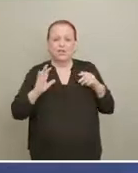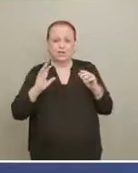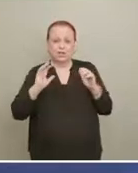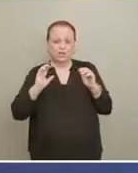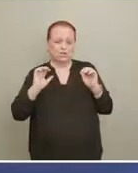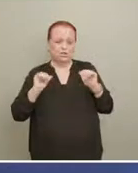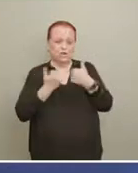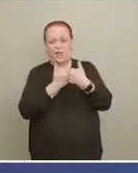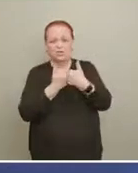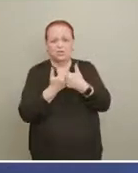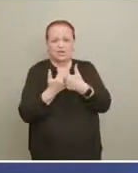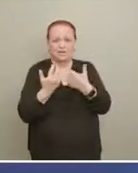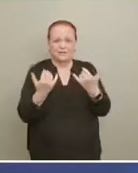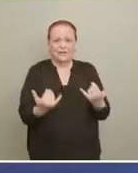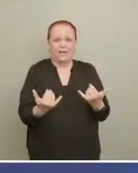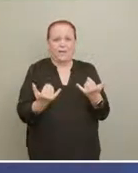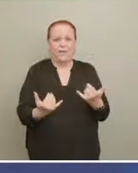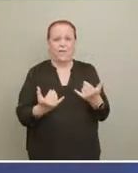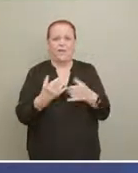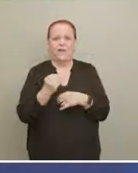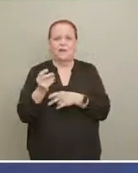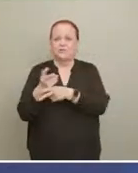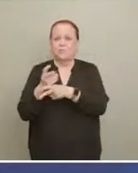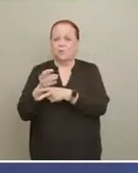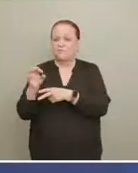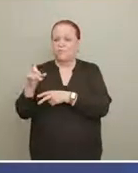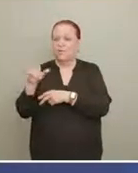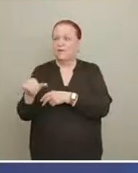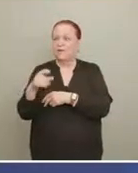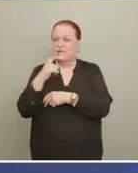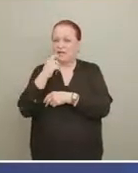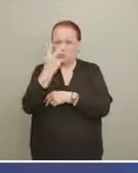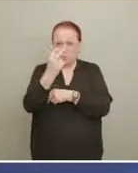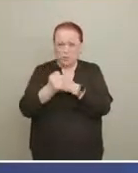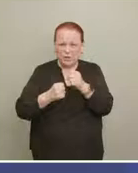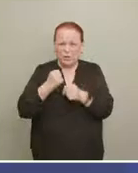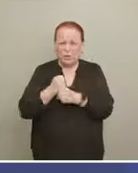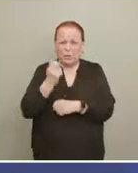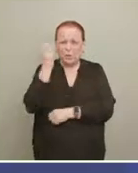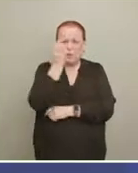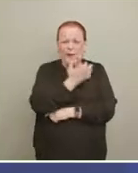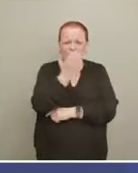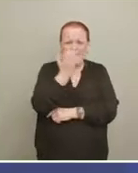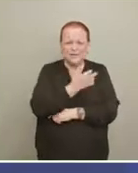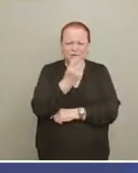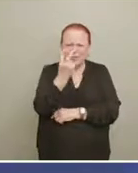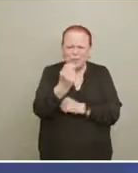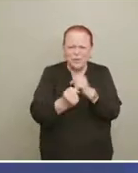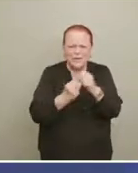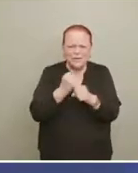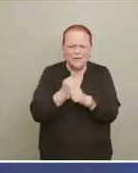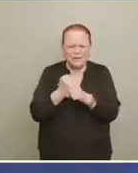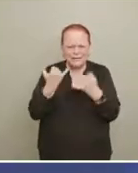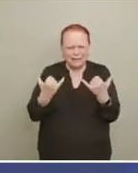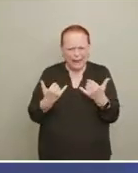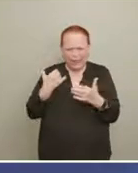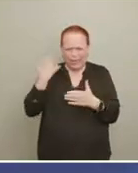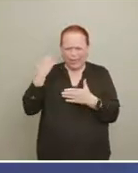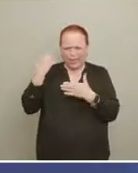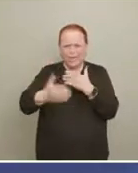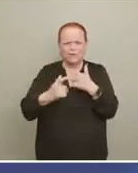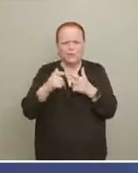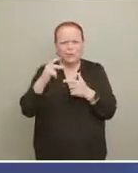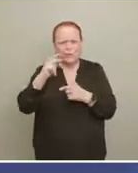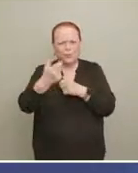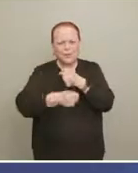Supervisor Foley mentioned earlier, 2 years. Gosh, We're going on year three now, right? So